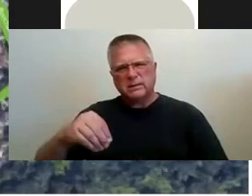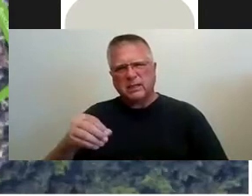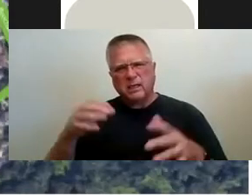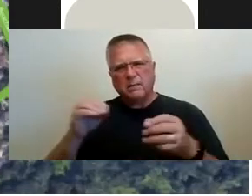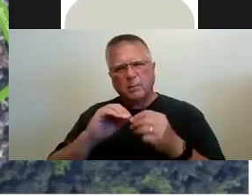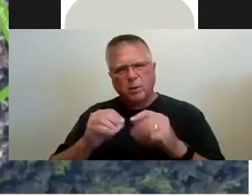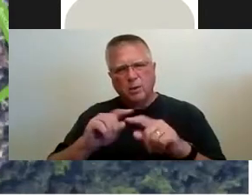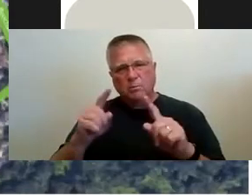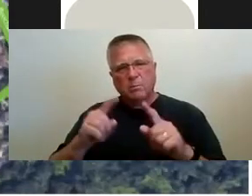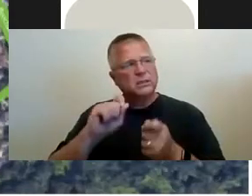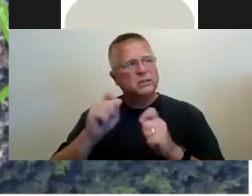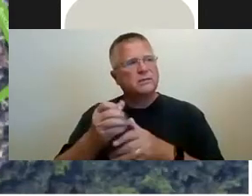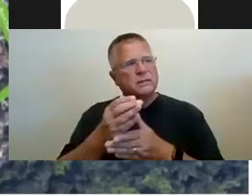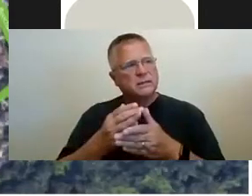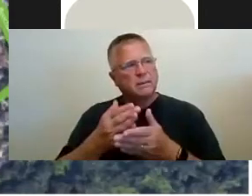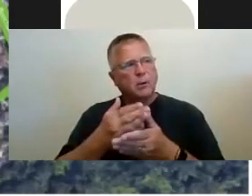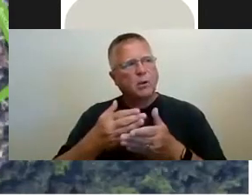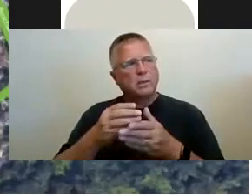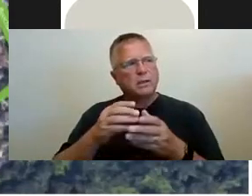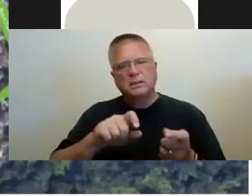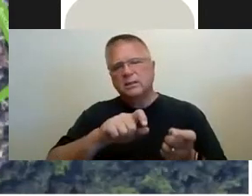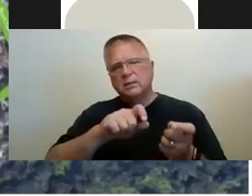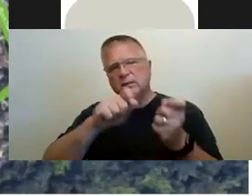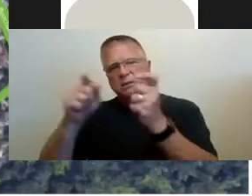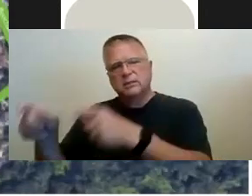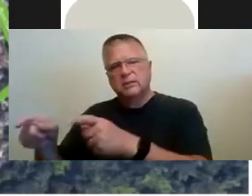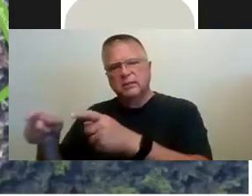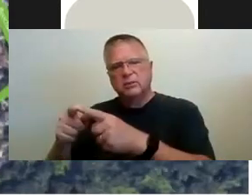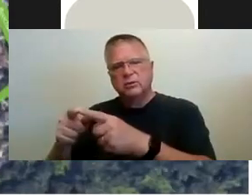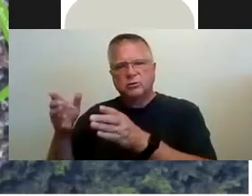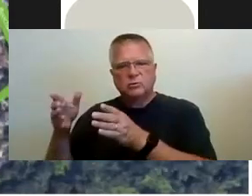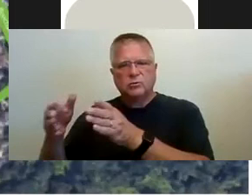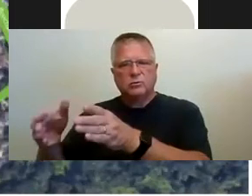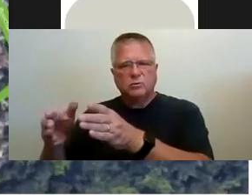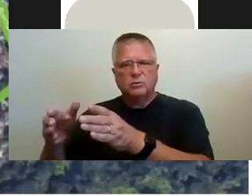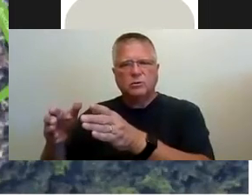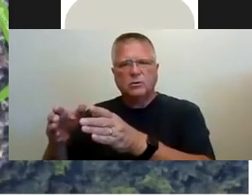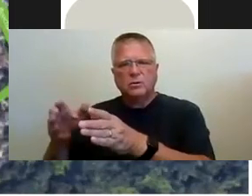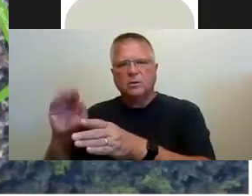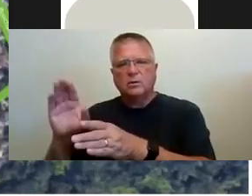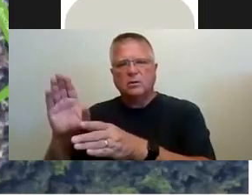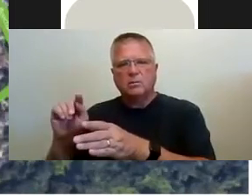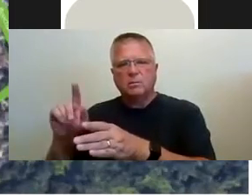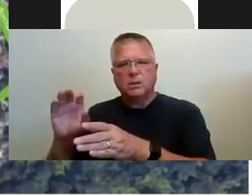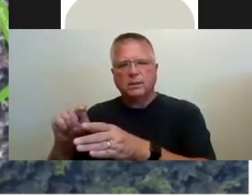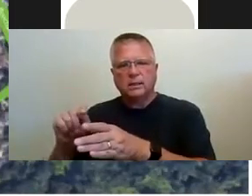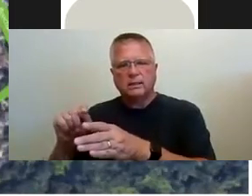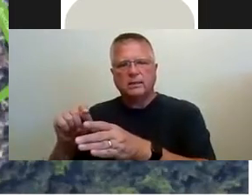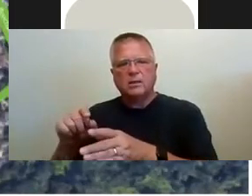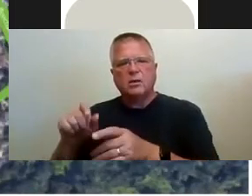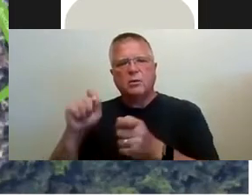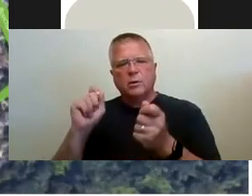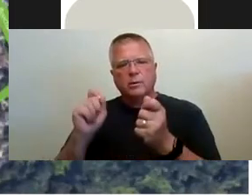would shift some portion of the trips, because we would be going from 2 ways to 1